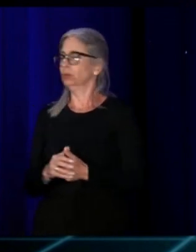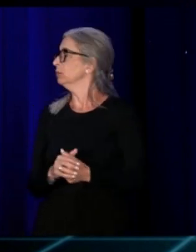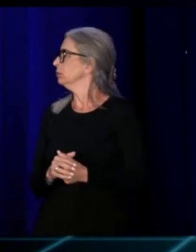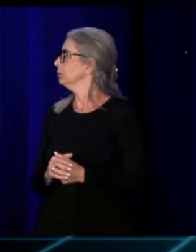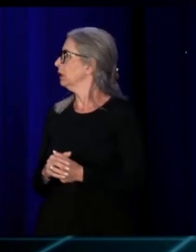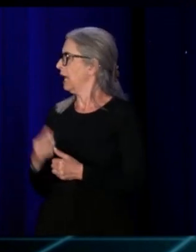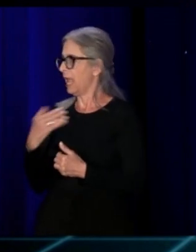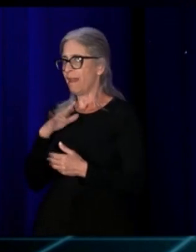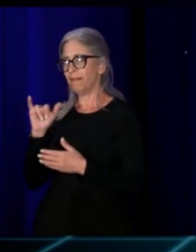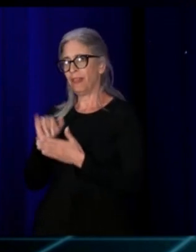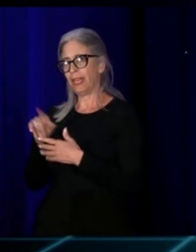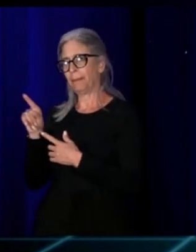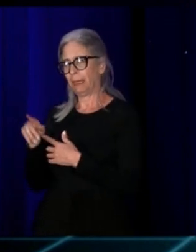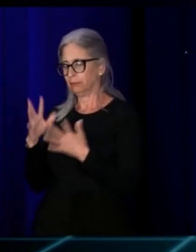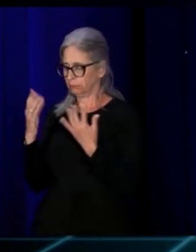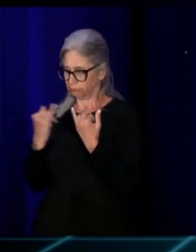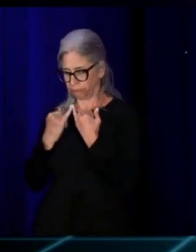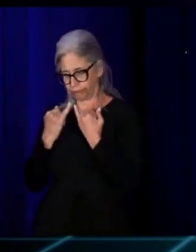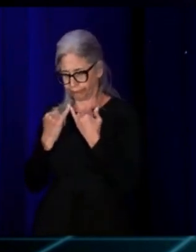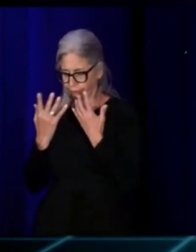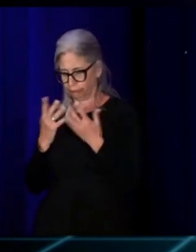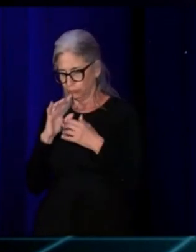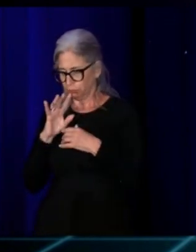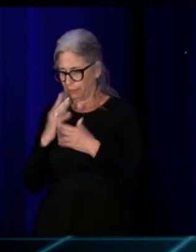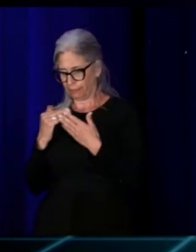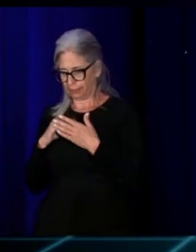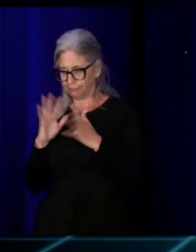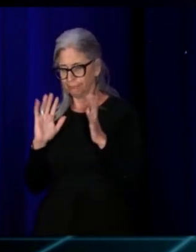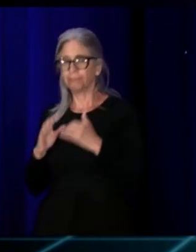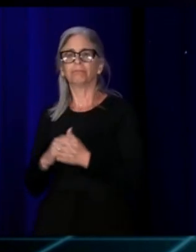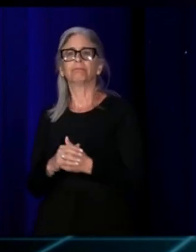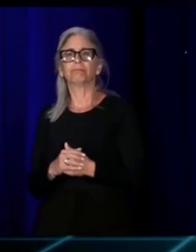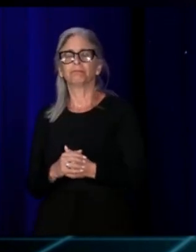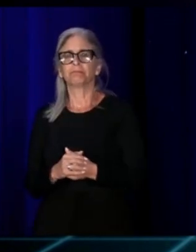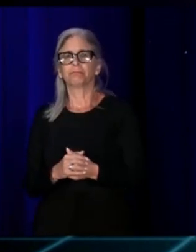I have that in my root layout now. Let me comment this out.